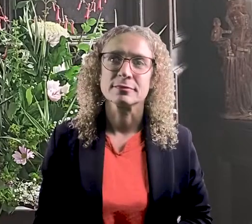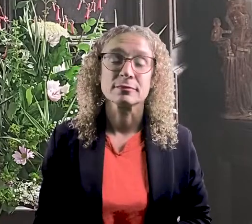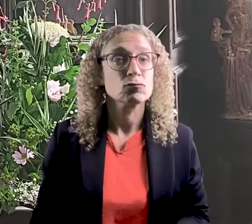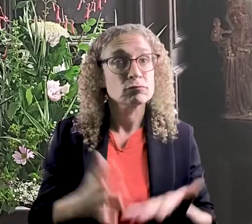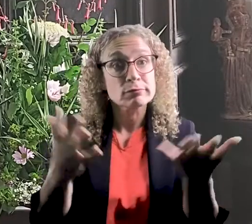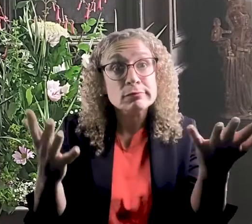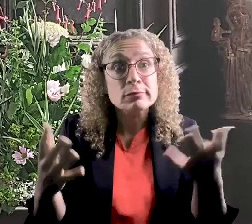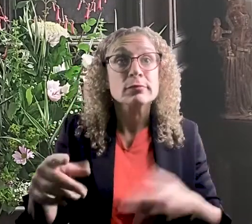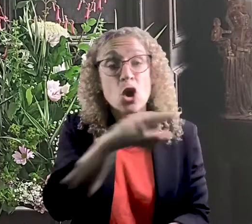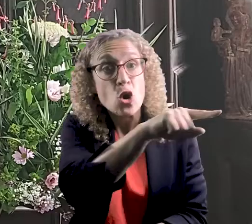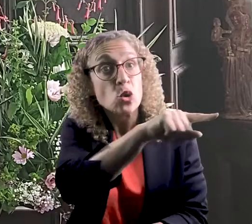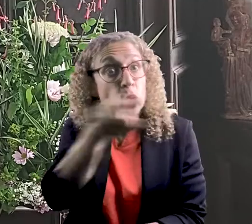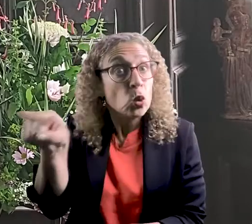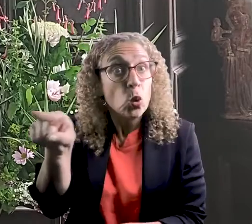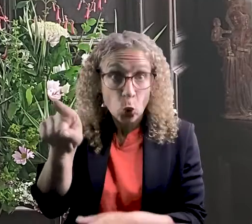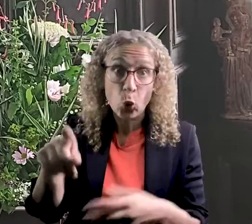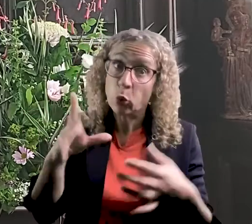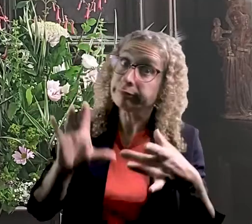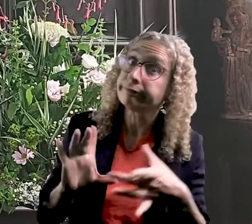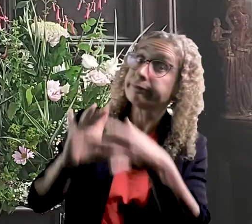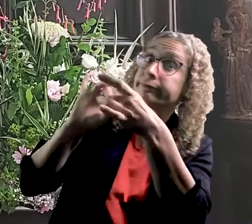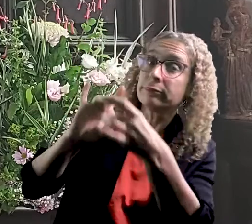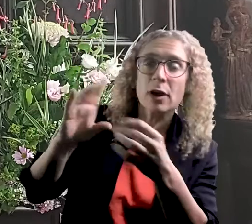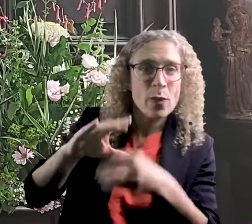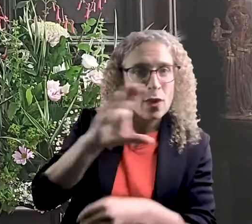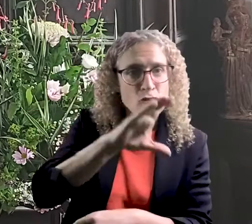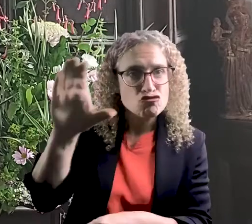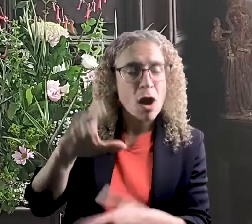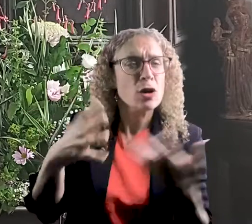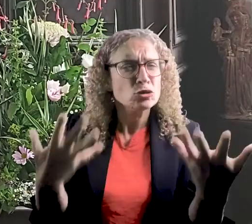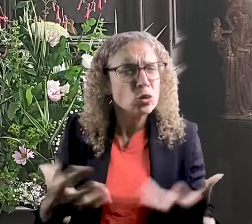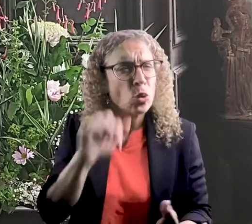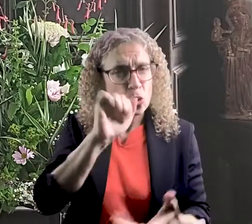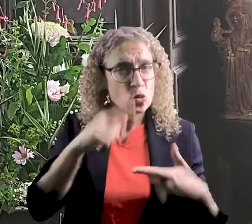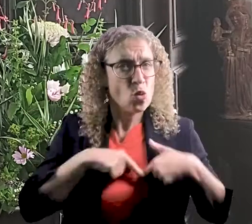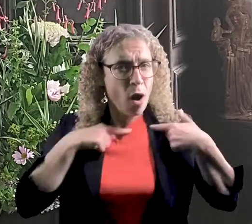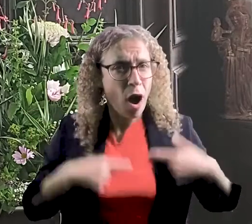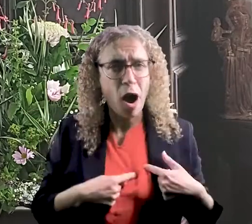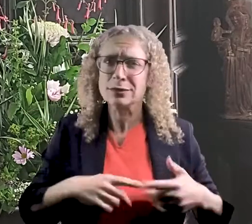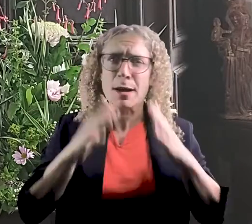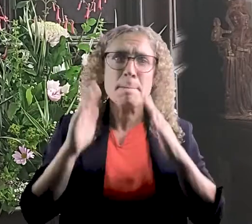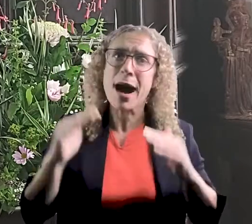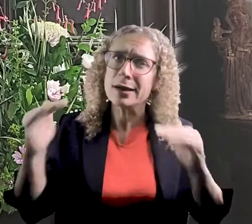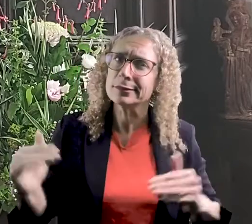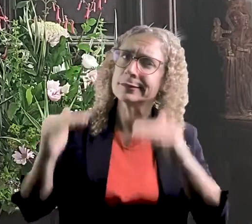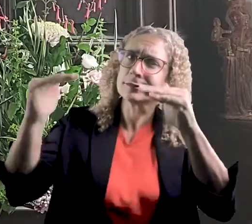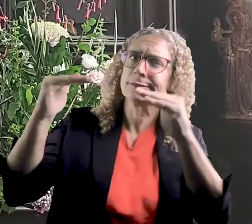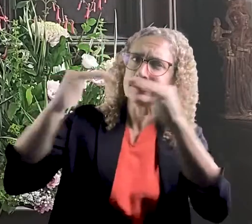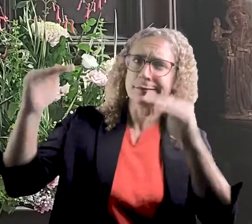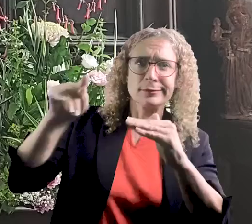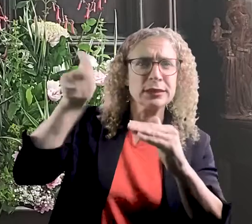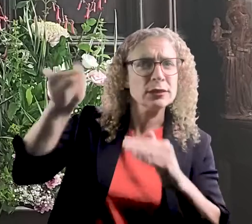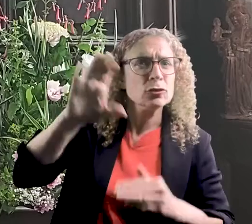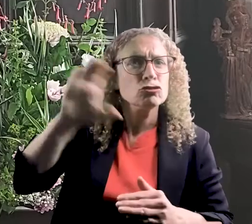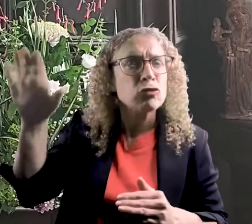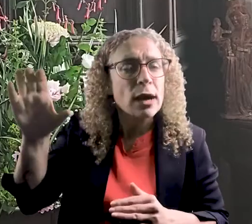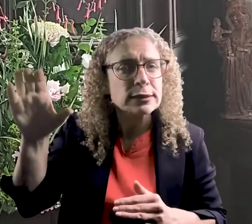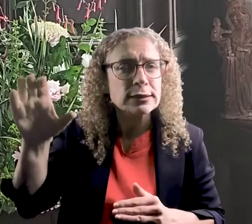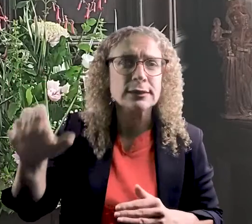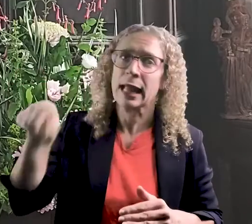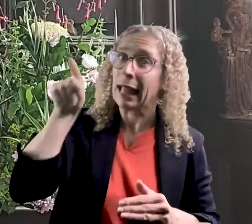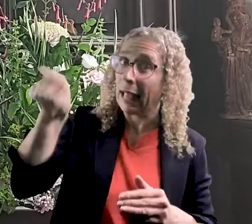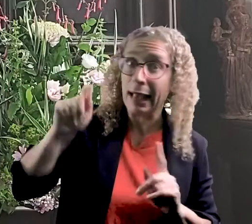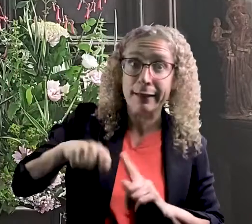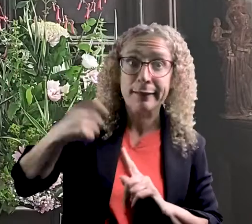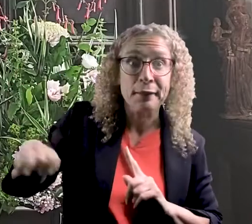Since then you have been raised with Christ, set your hearts on things above, where Christ is,